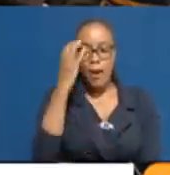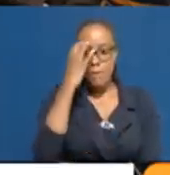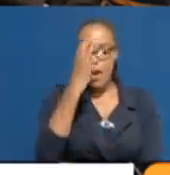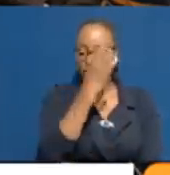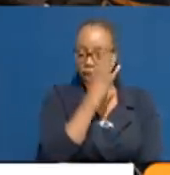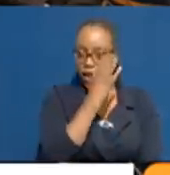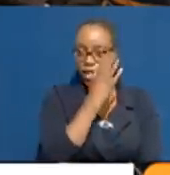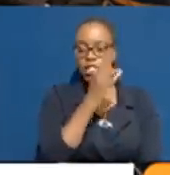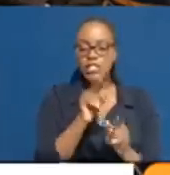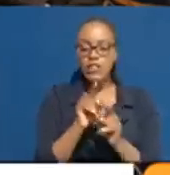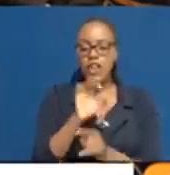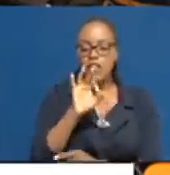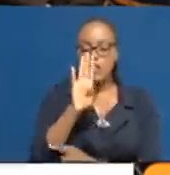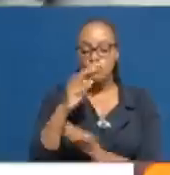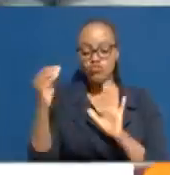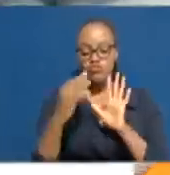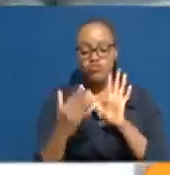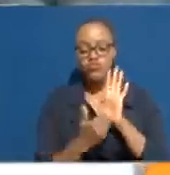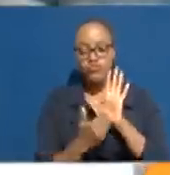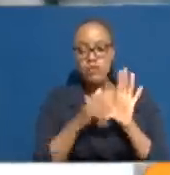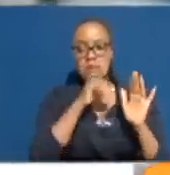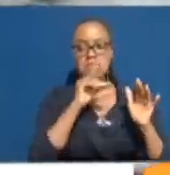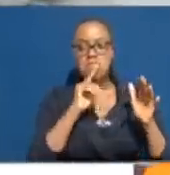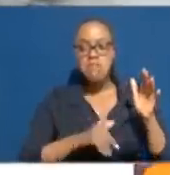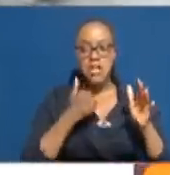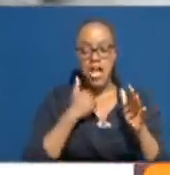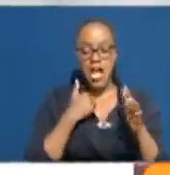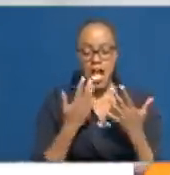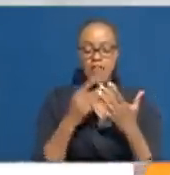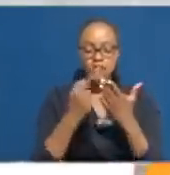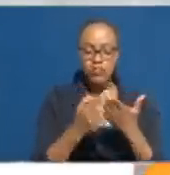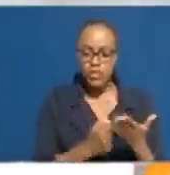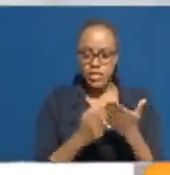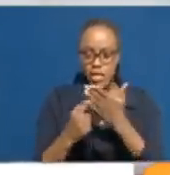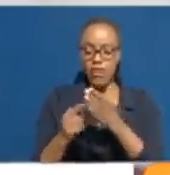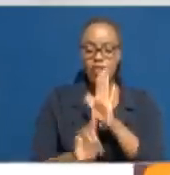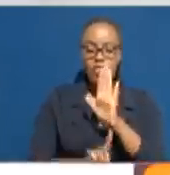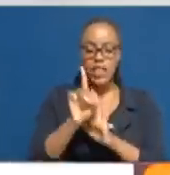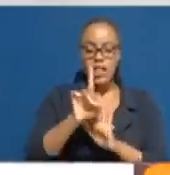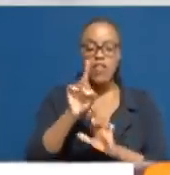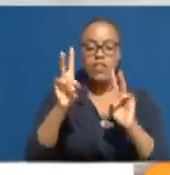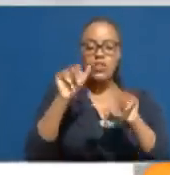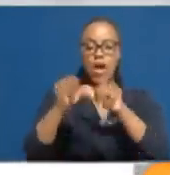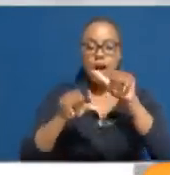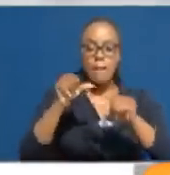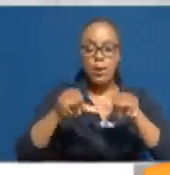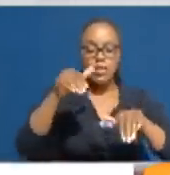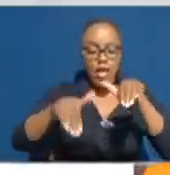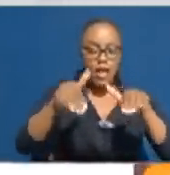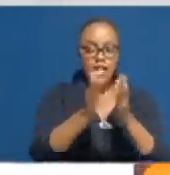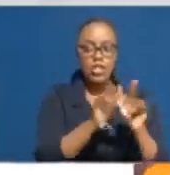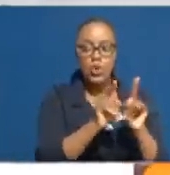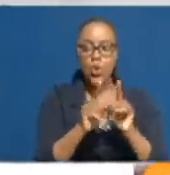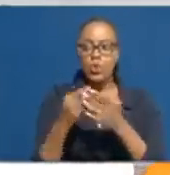Karua. In a Facebook post, Odinga stated that they held candid discussions on developments around the general election and